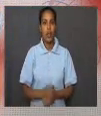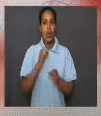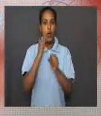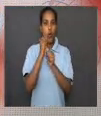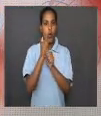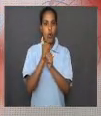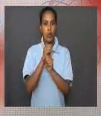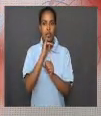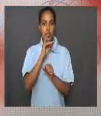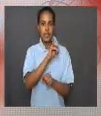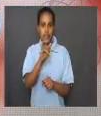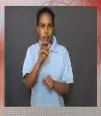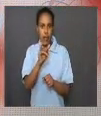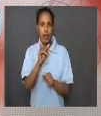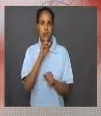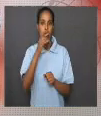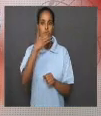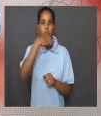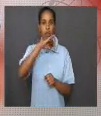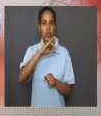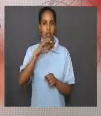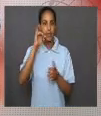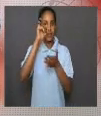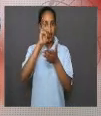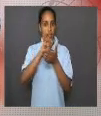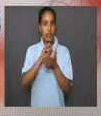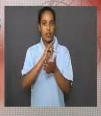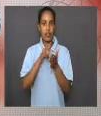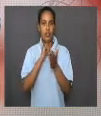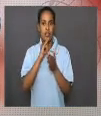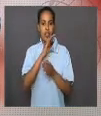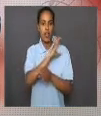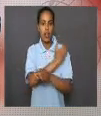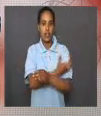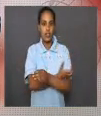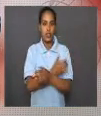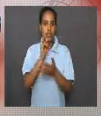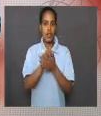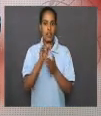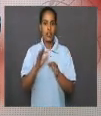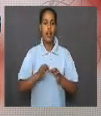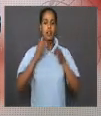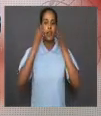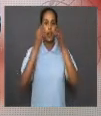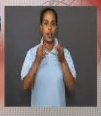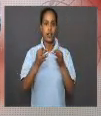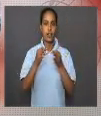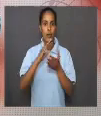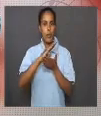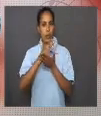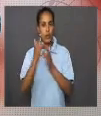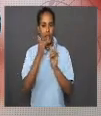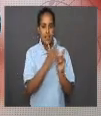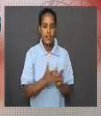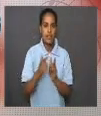Work is similar to heat in that it is energy that is transferred between a